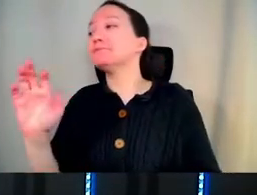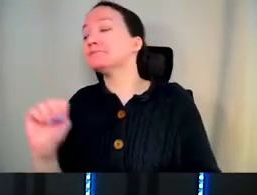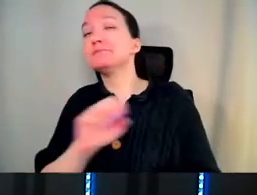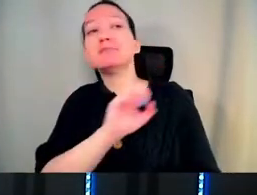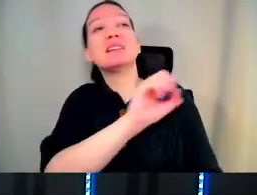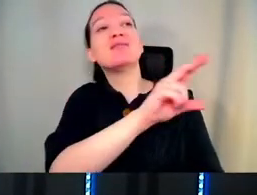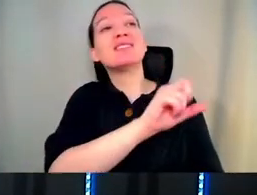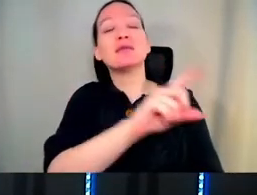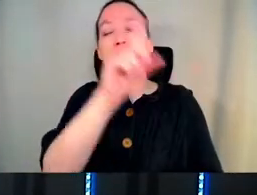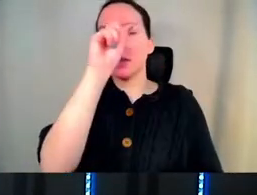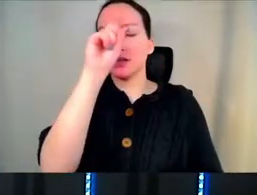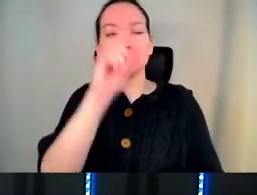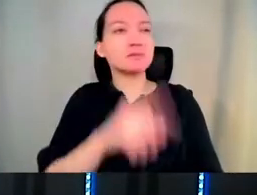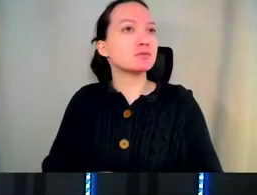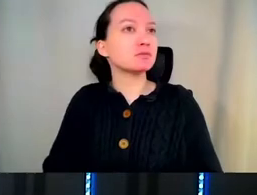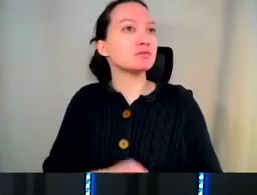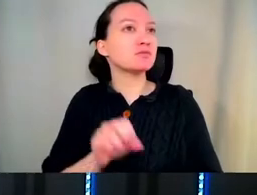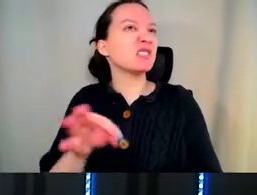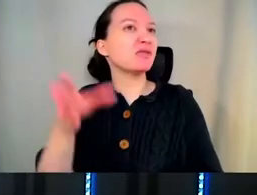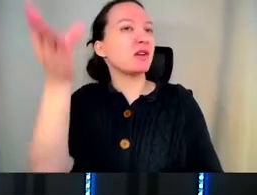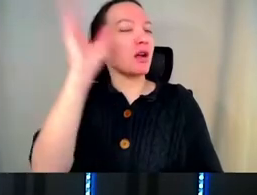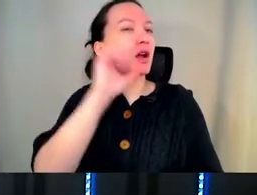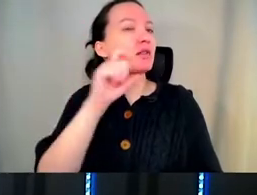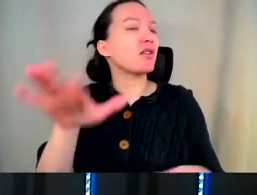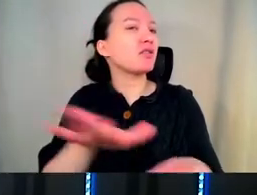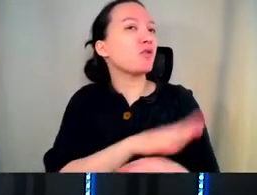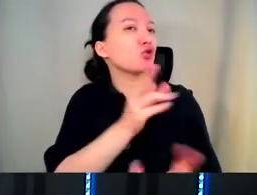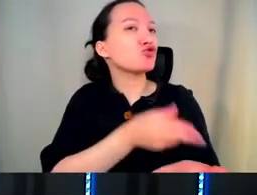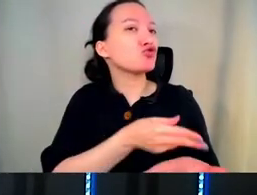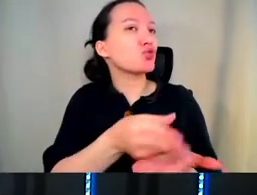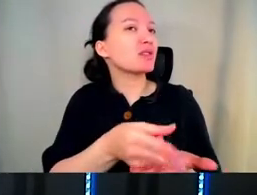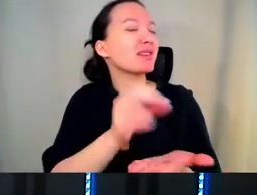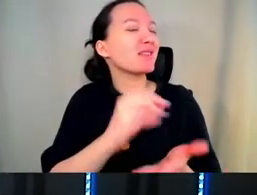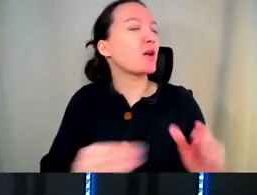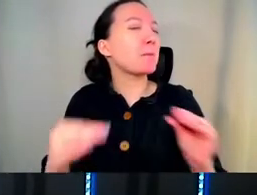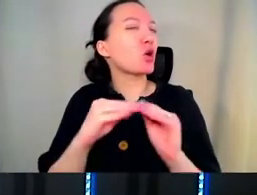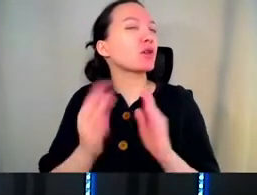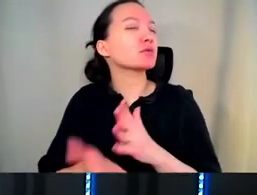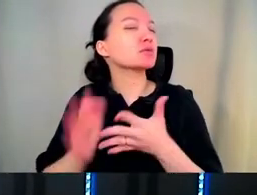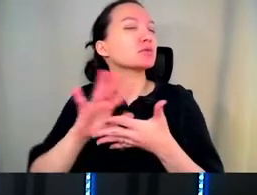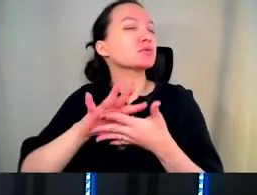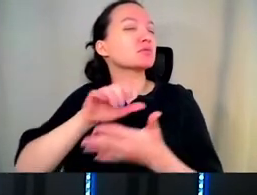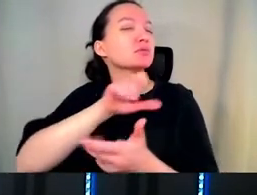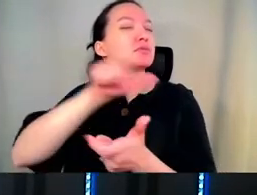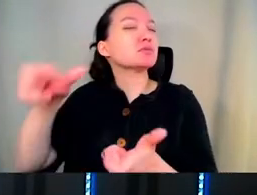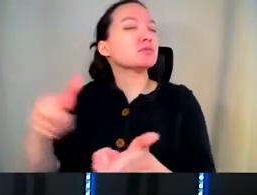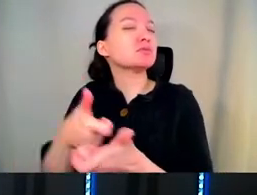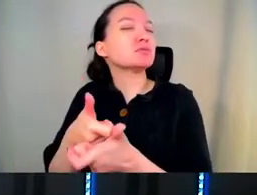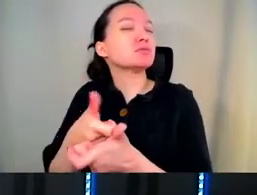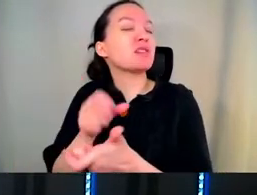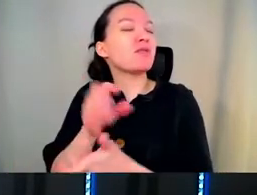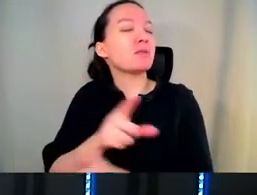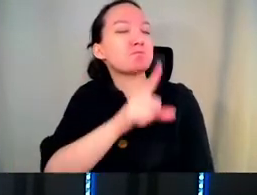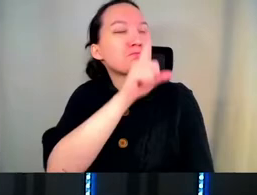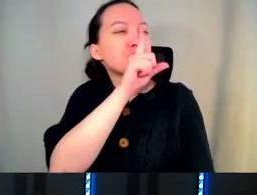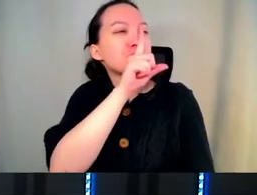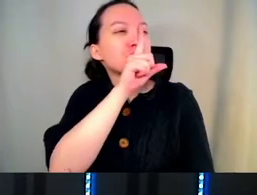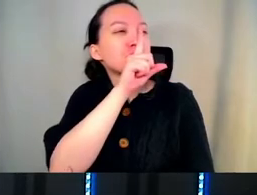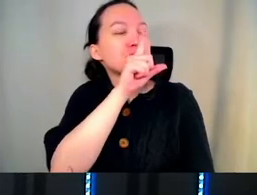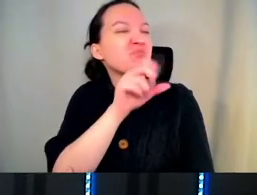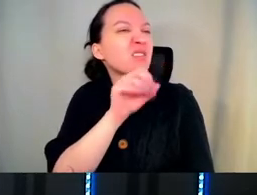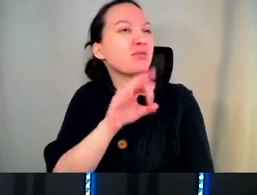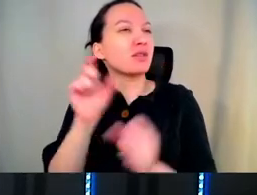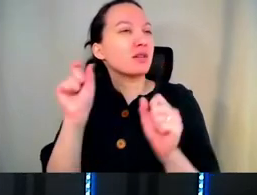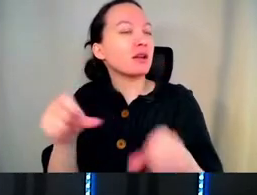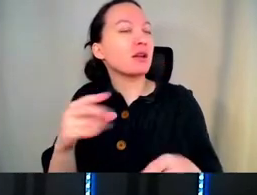minds. What if God's not giving you the whole truth? What if there's some more to this that he's kind of holding back? What if he's not? What if you could